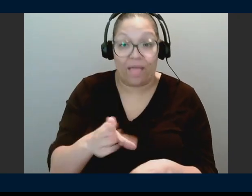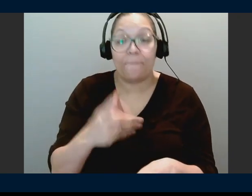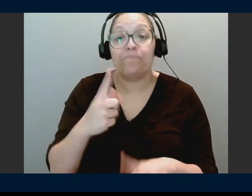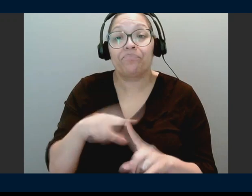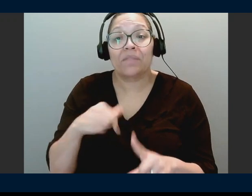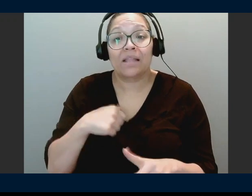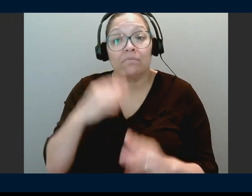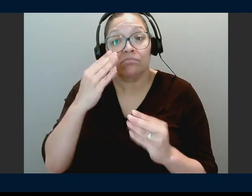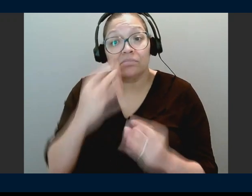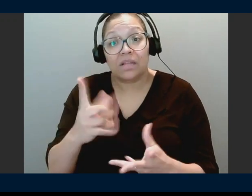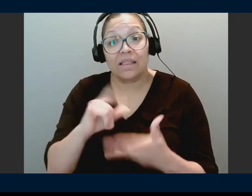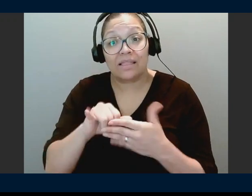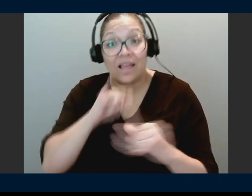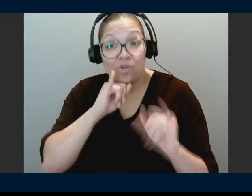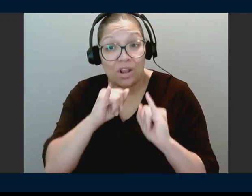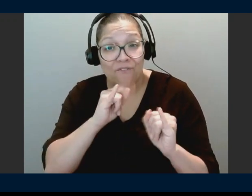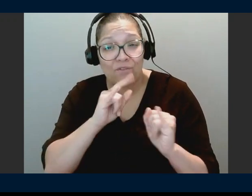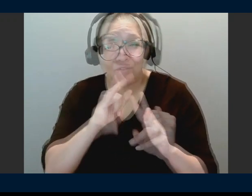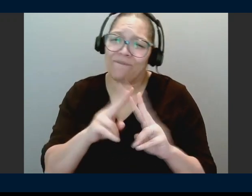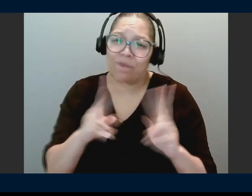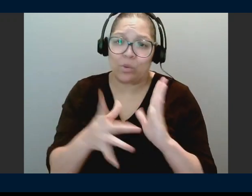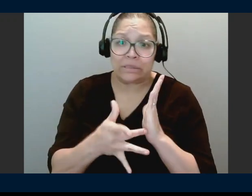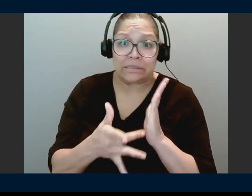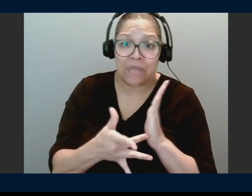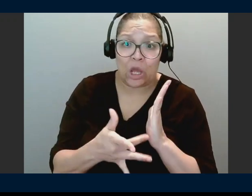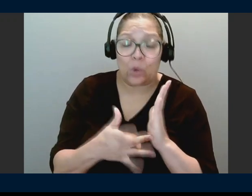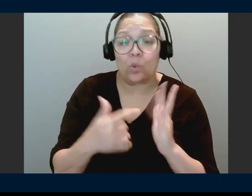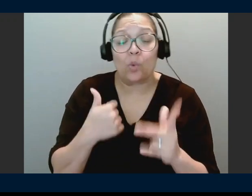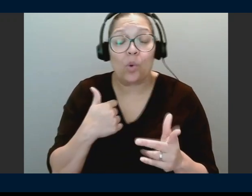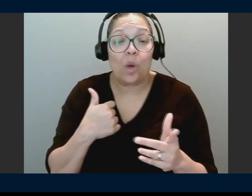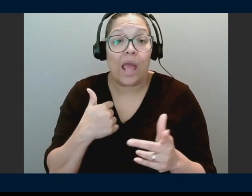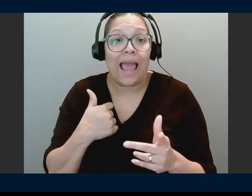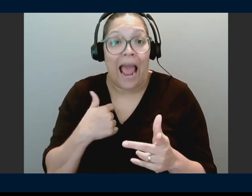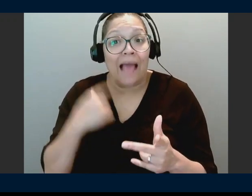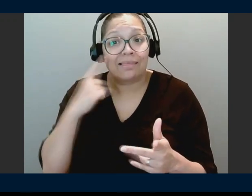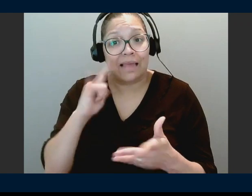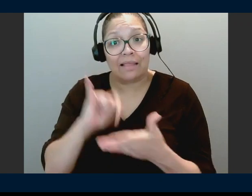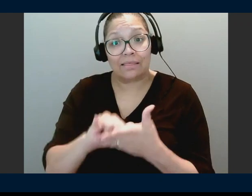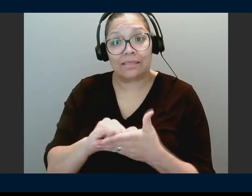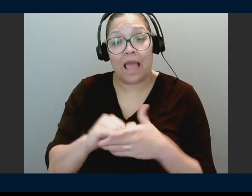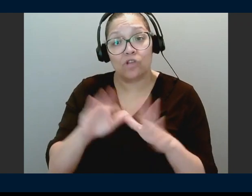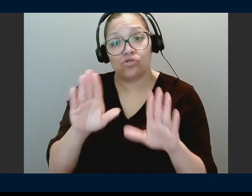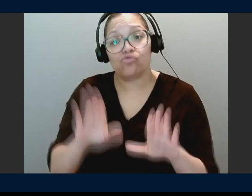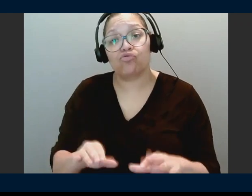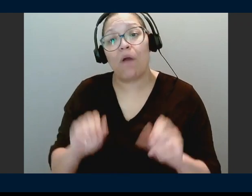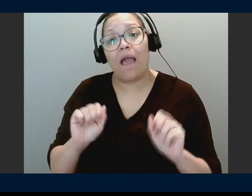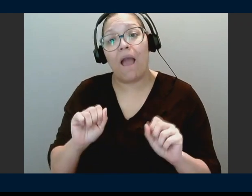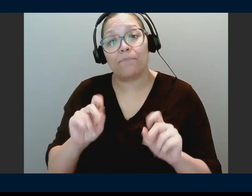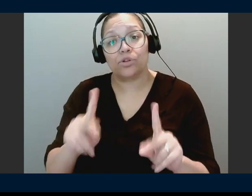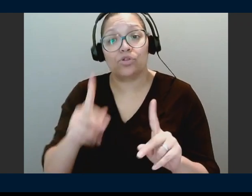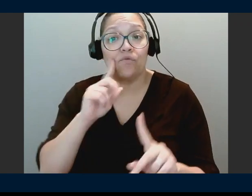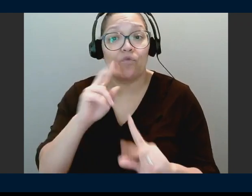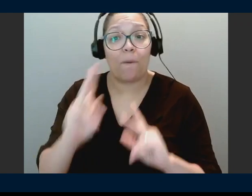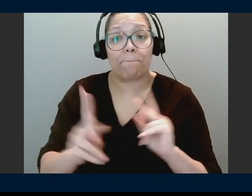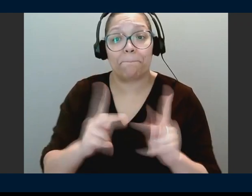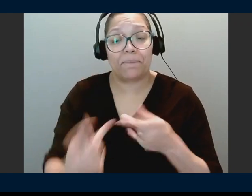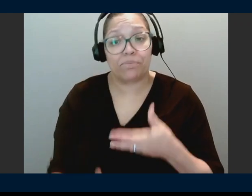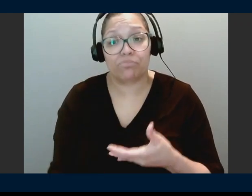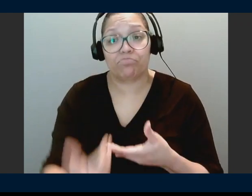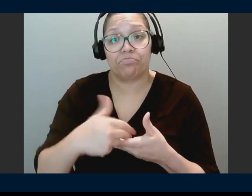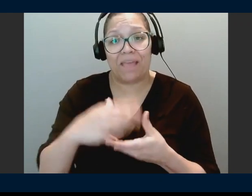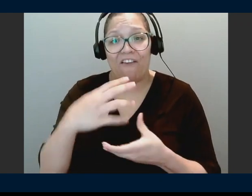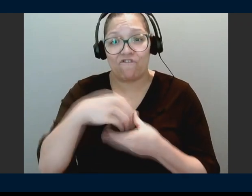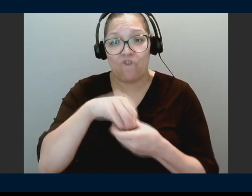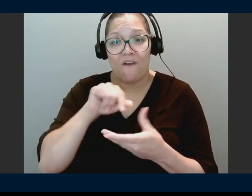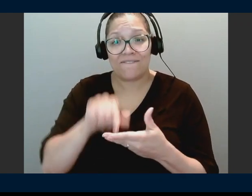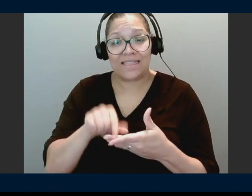these are technical interviews, and I think that that is a great opportunity to be able to take part in one of these interviews. For